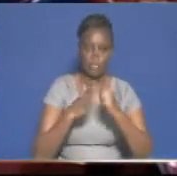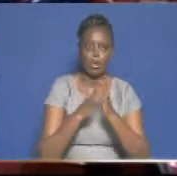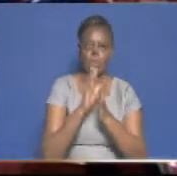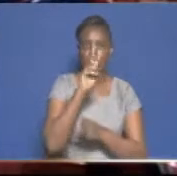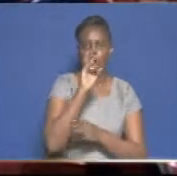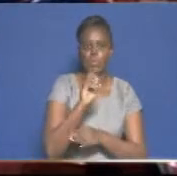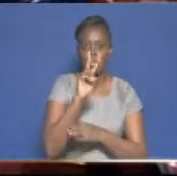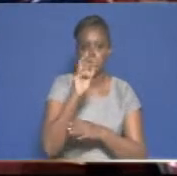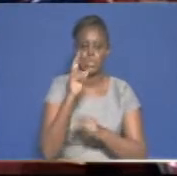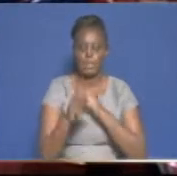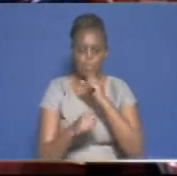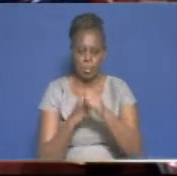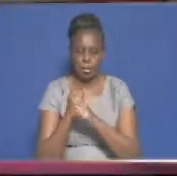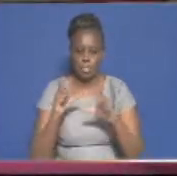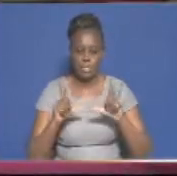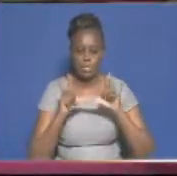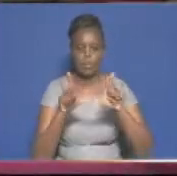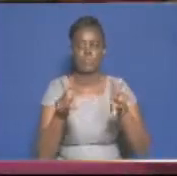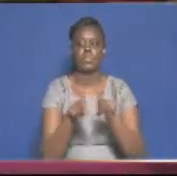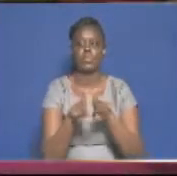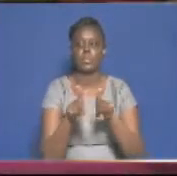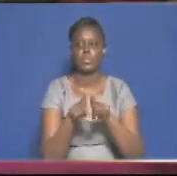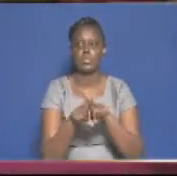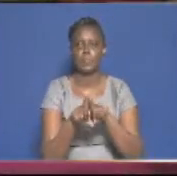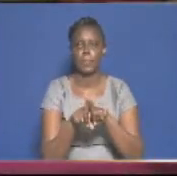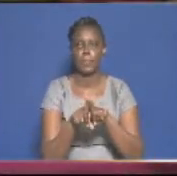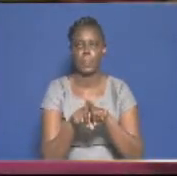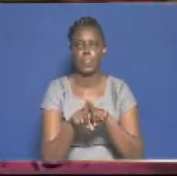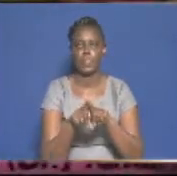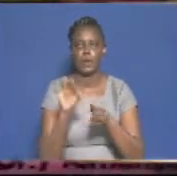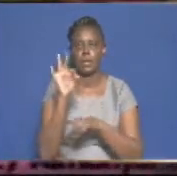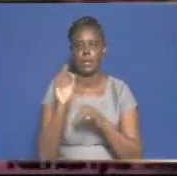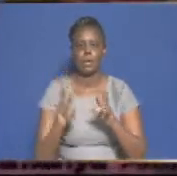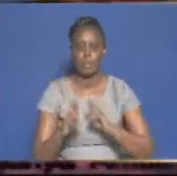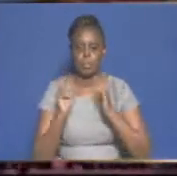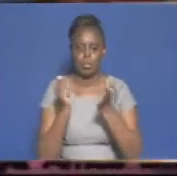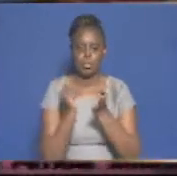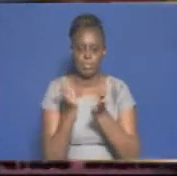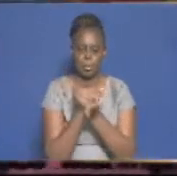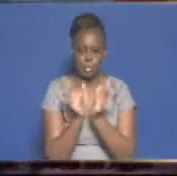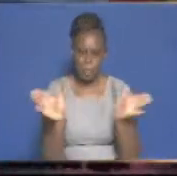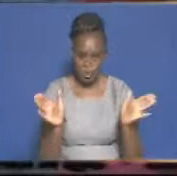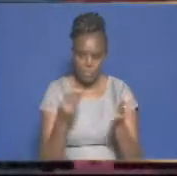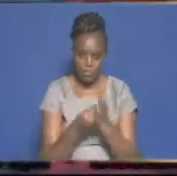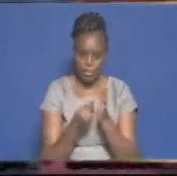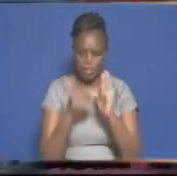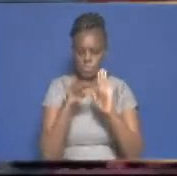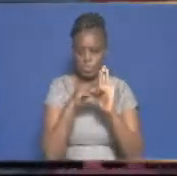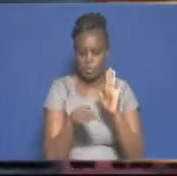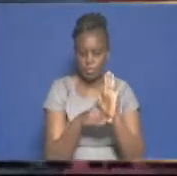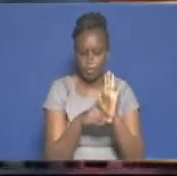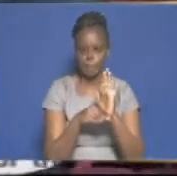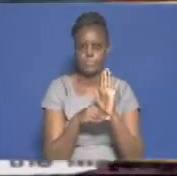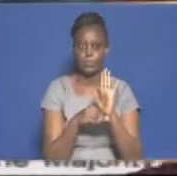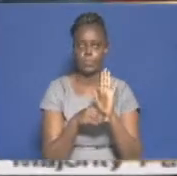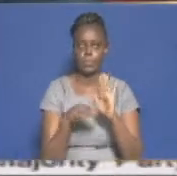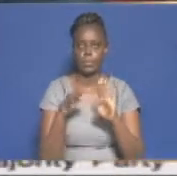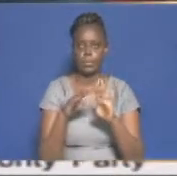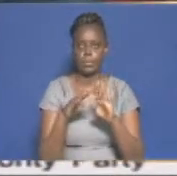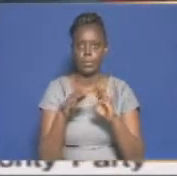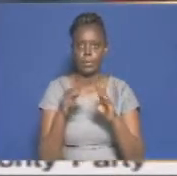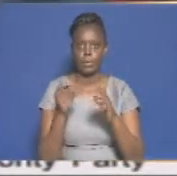2020, and the certificates therein. Number three, the report of the Auditor General and financial statements of the